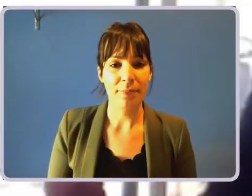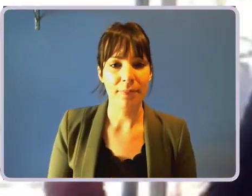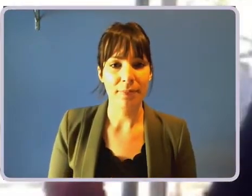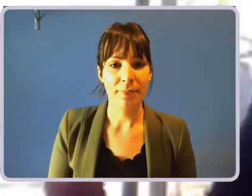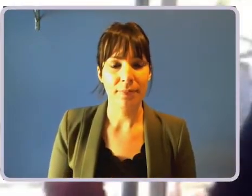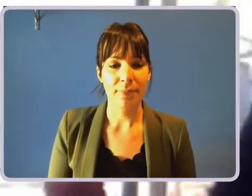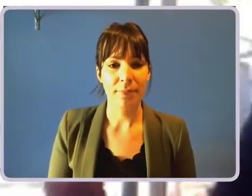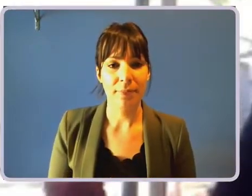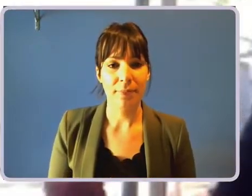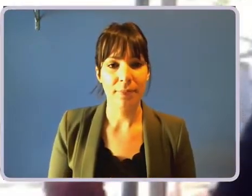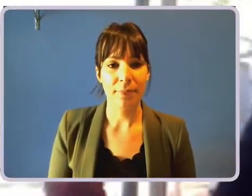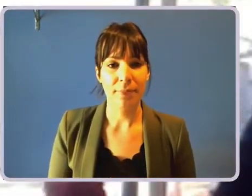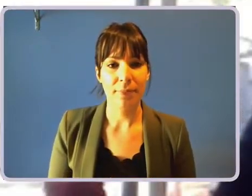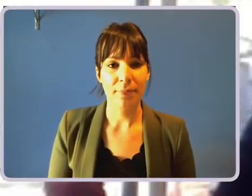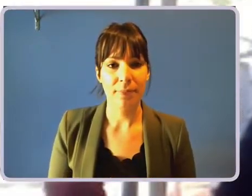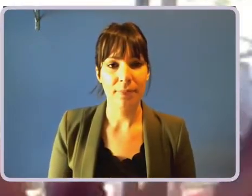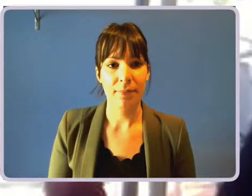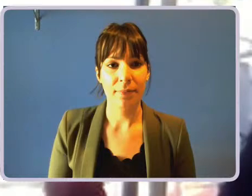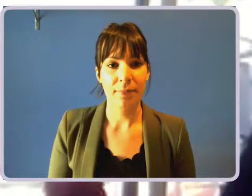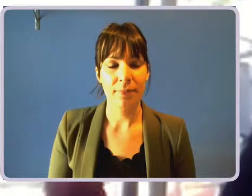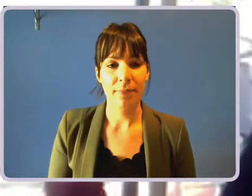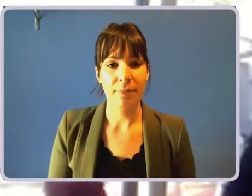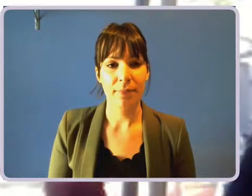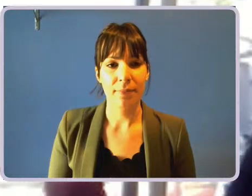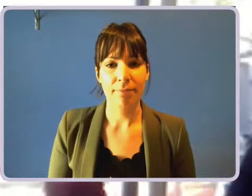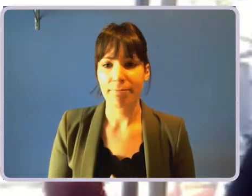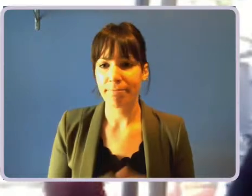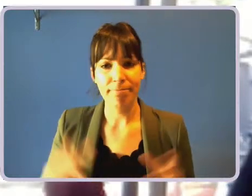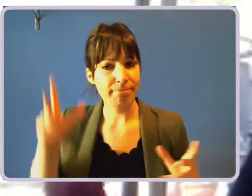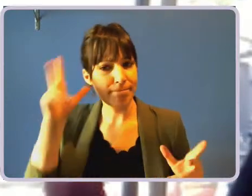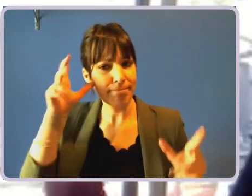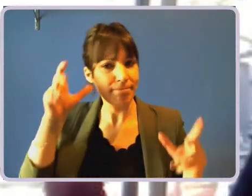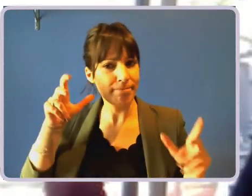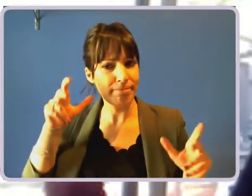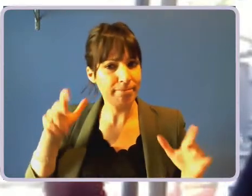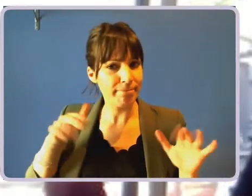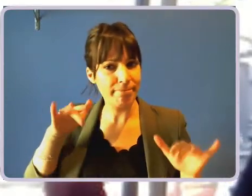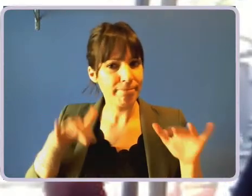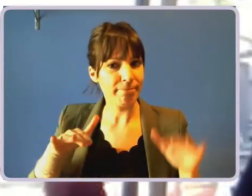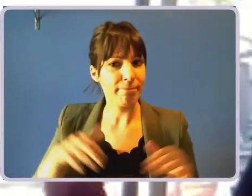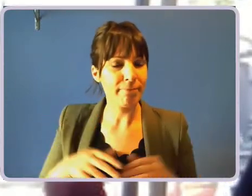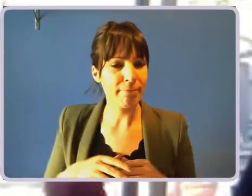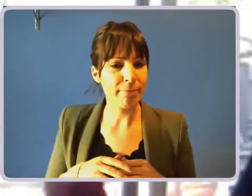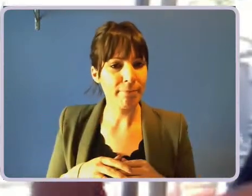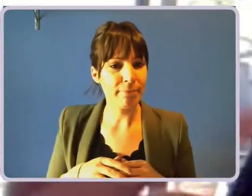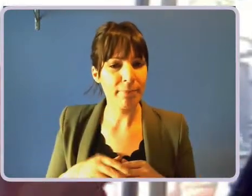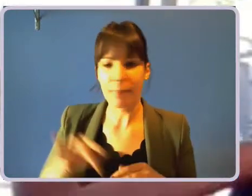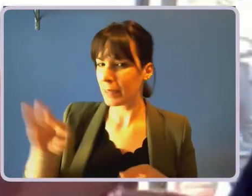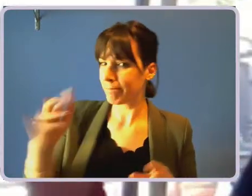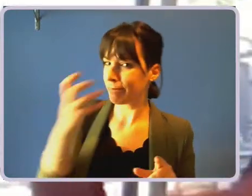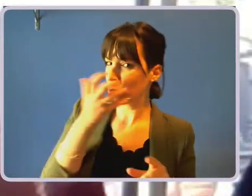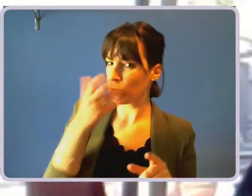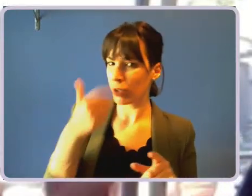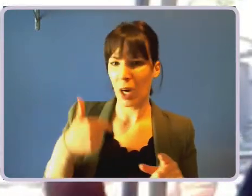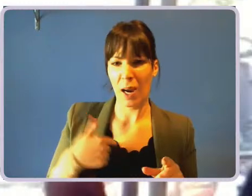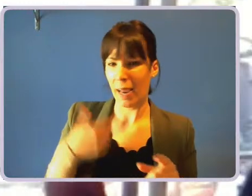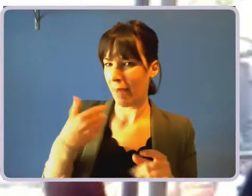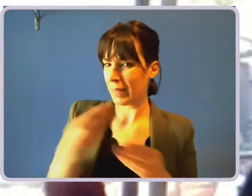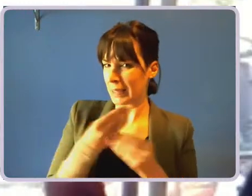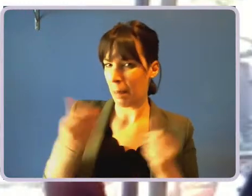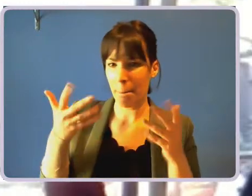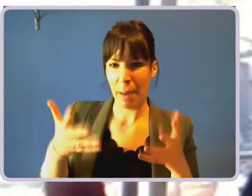What are you doing? The insights that you've got around? I'm really sorry. I've got some weird delay